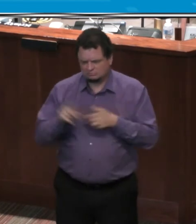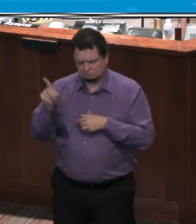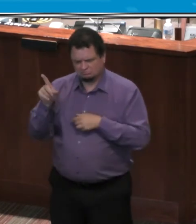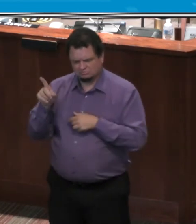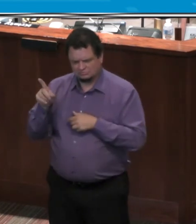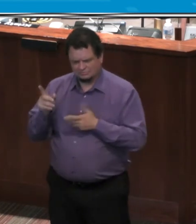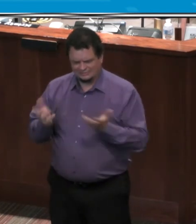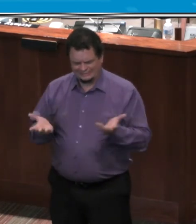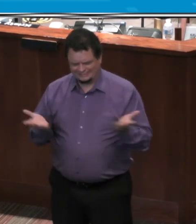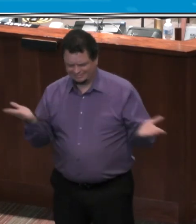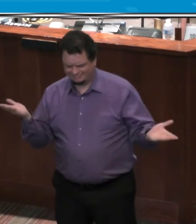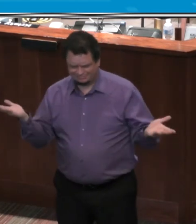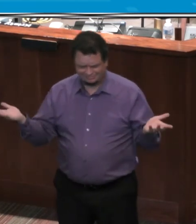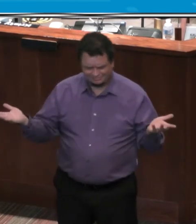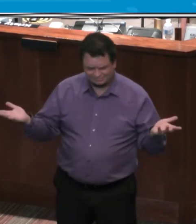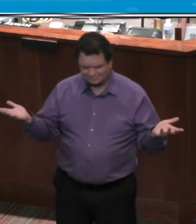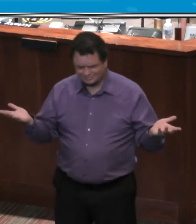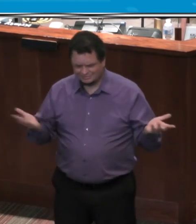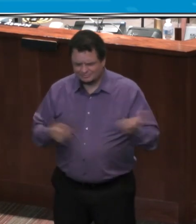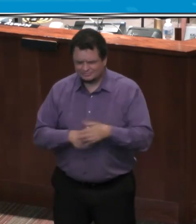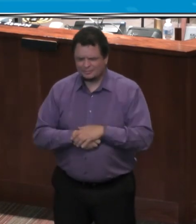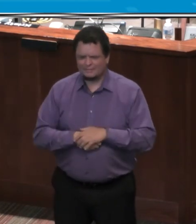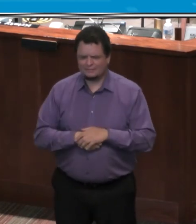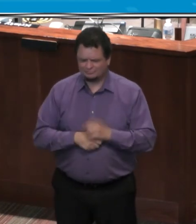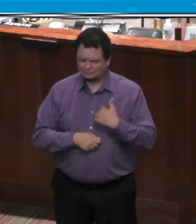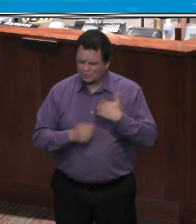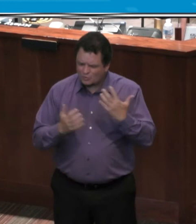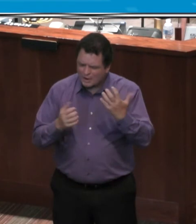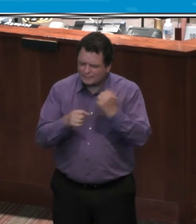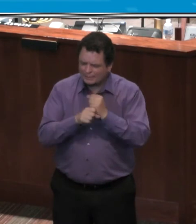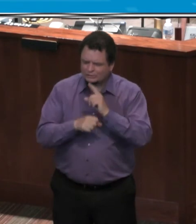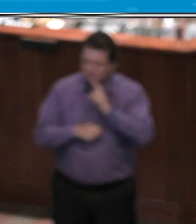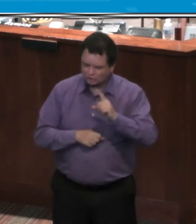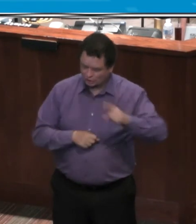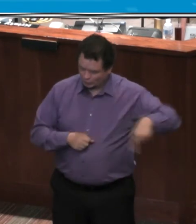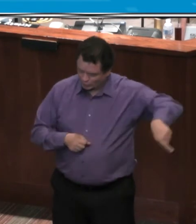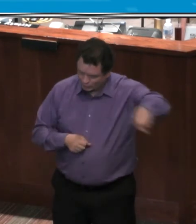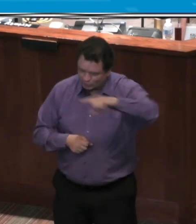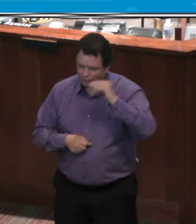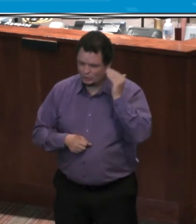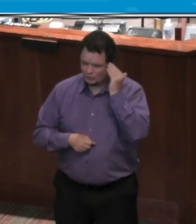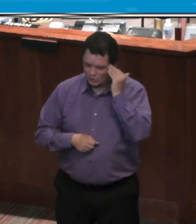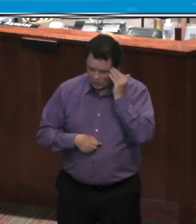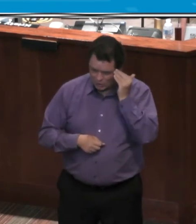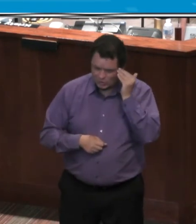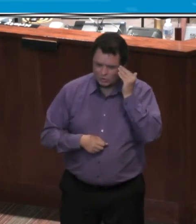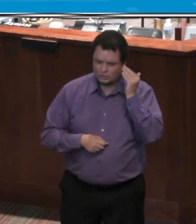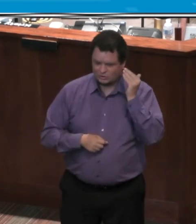fine job of keeping us informed and helping us as we work through these difficult decisions.